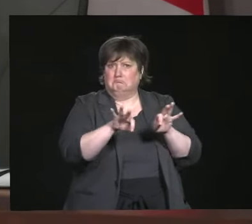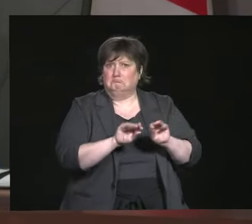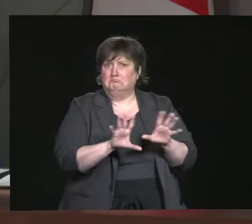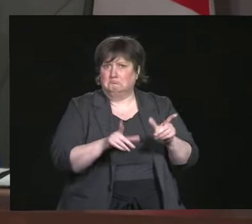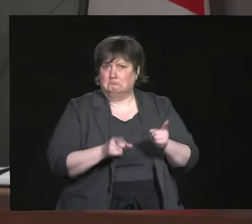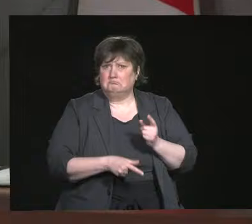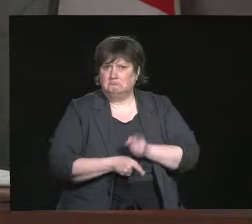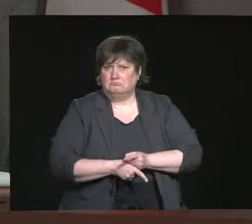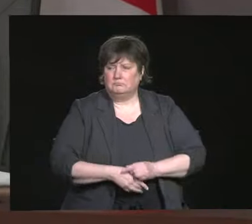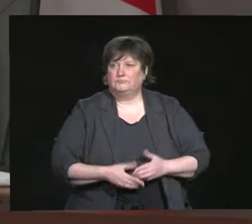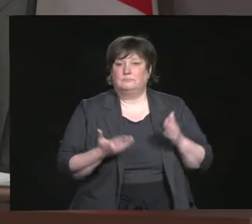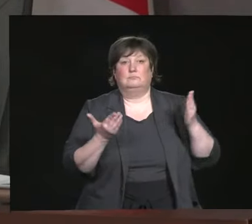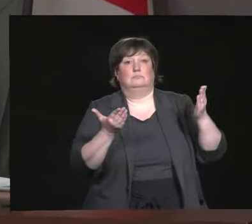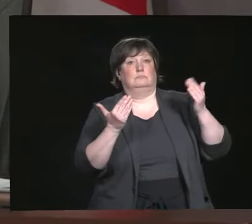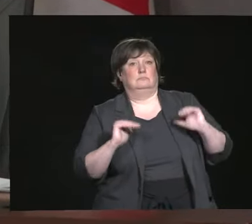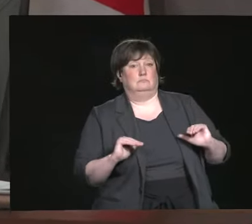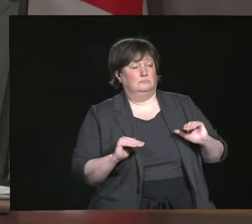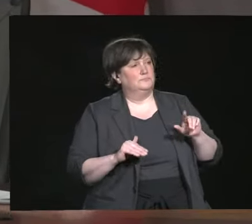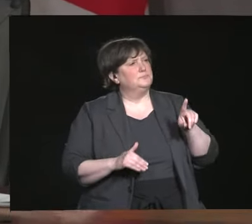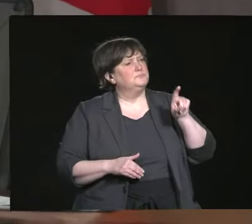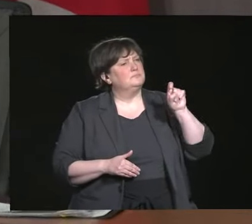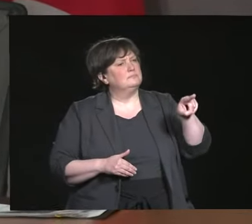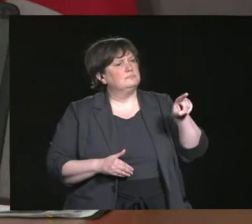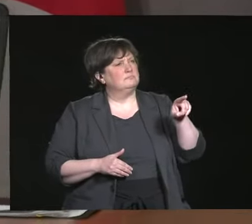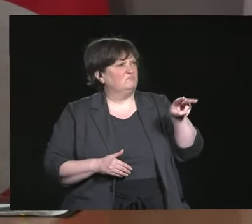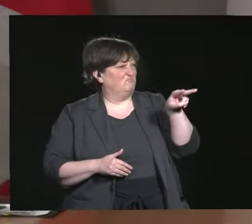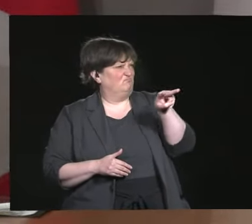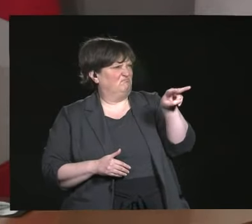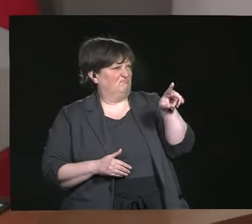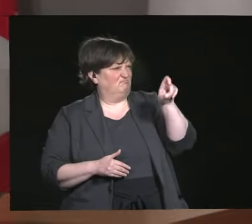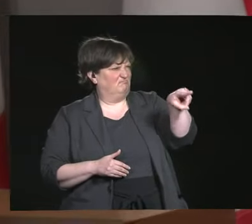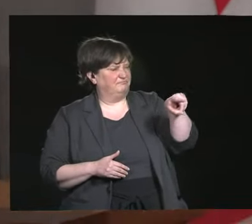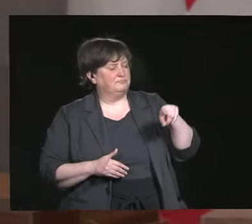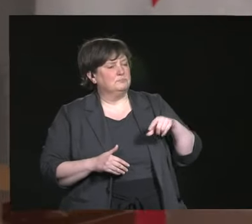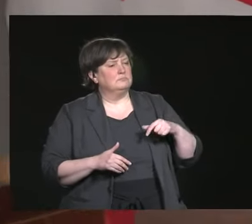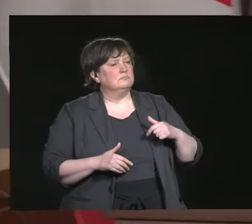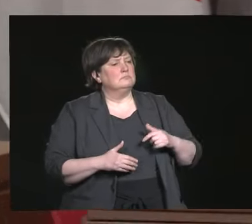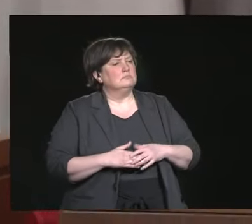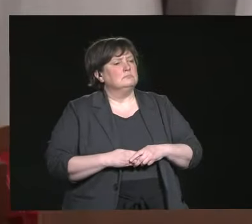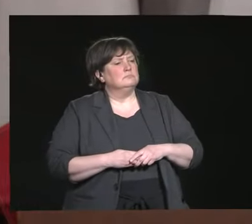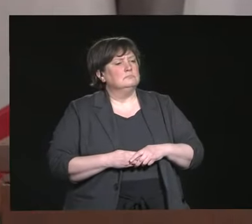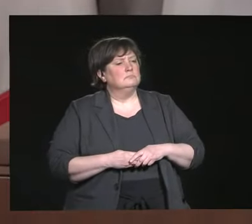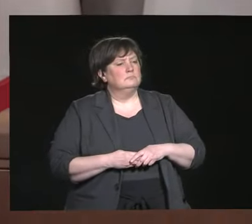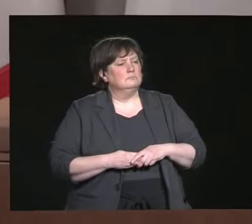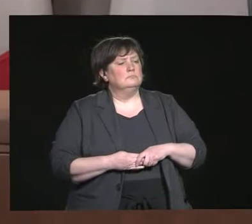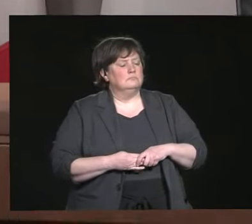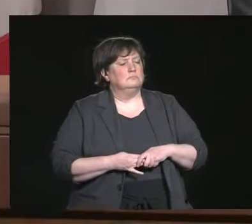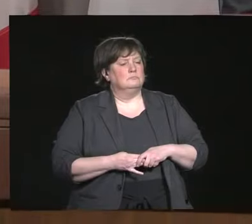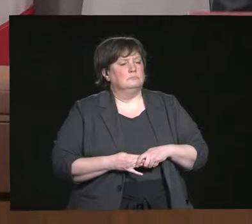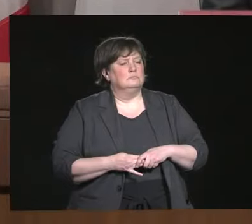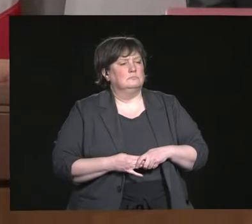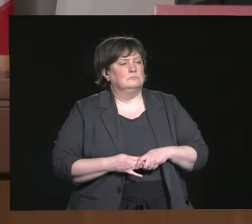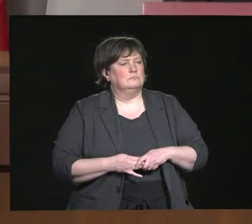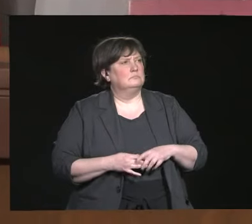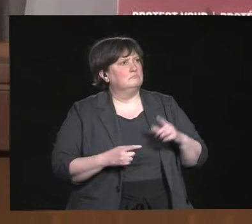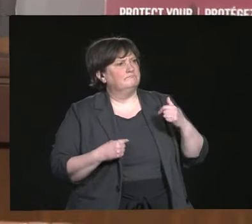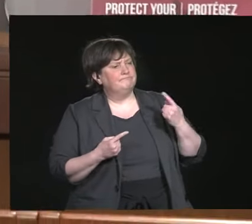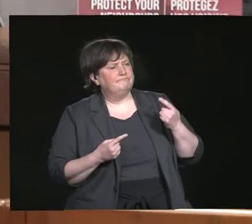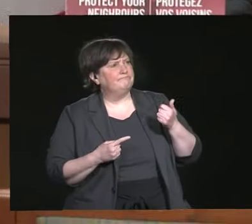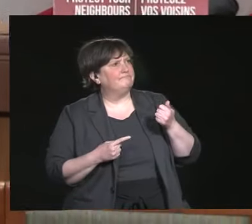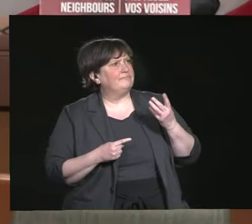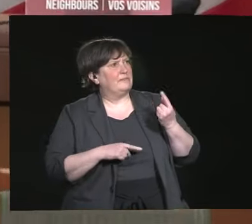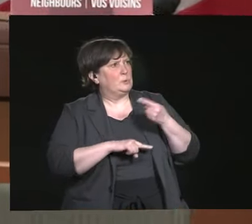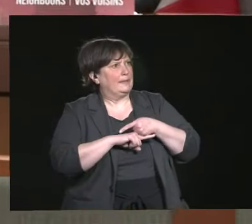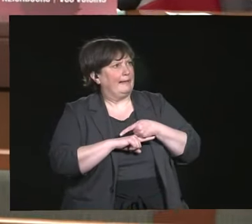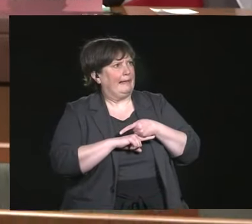is to either Ms. Freeland or Dr. Tam. And again, it's the fact that for the past few days, everyone's been saying this is a crucial week